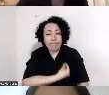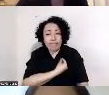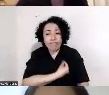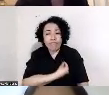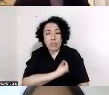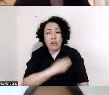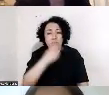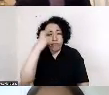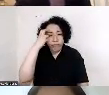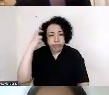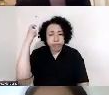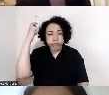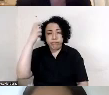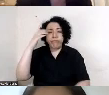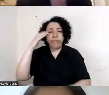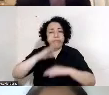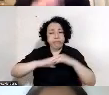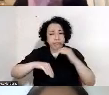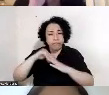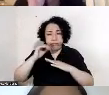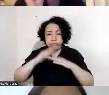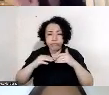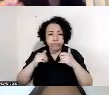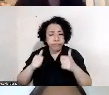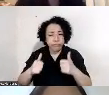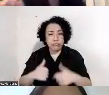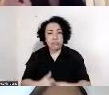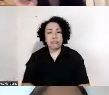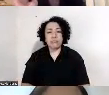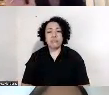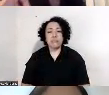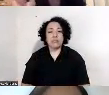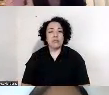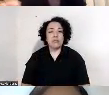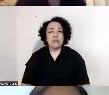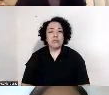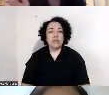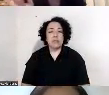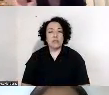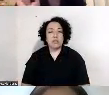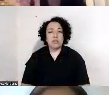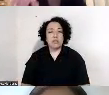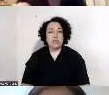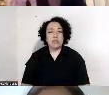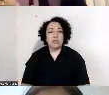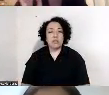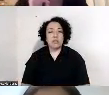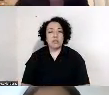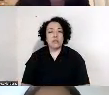capacidades. And look at this first finding. Over half of our participants were